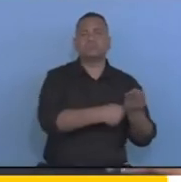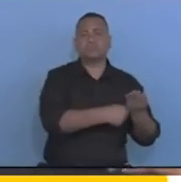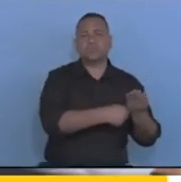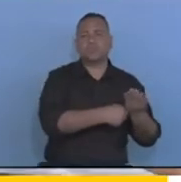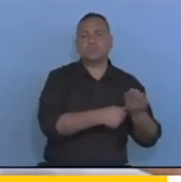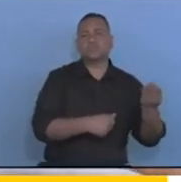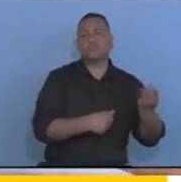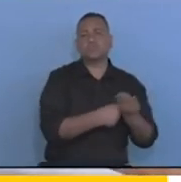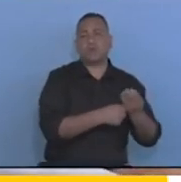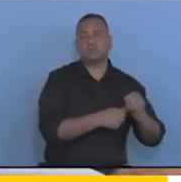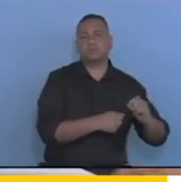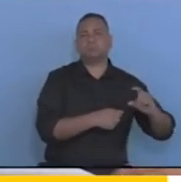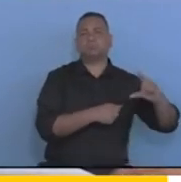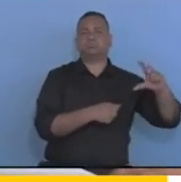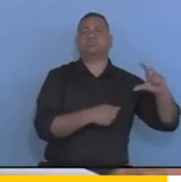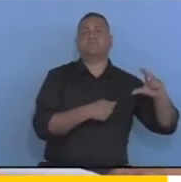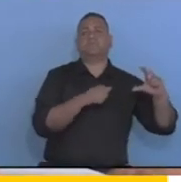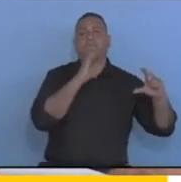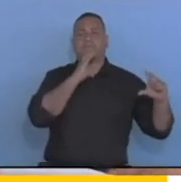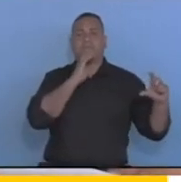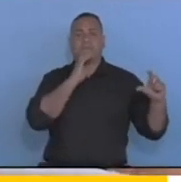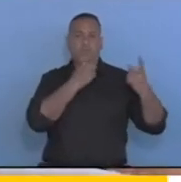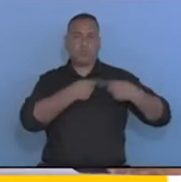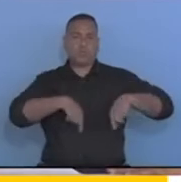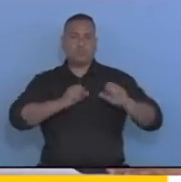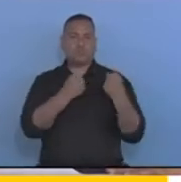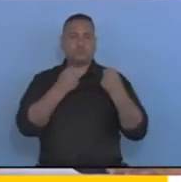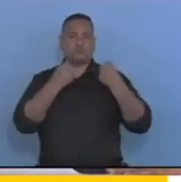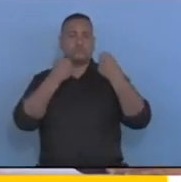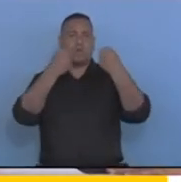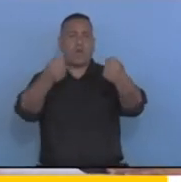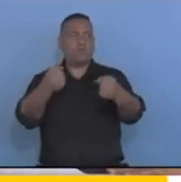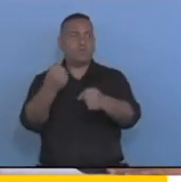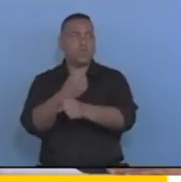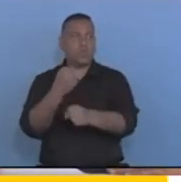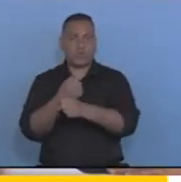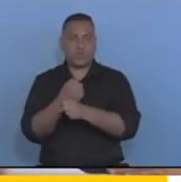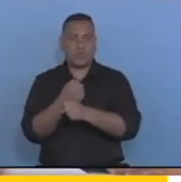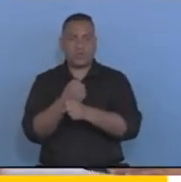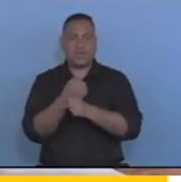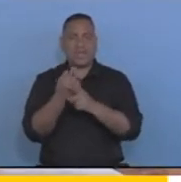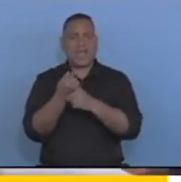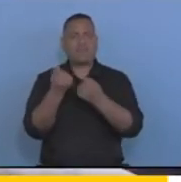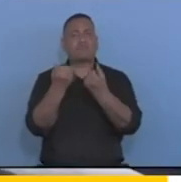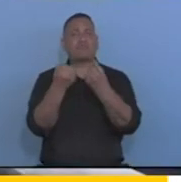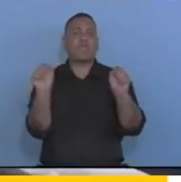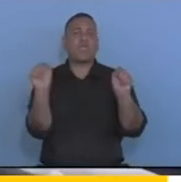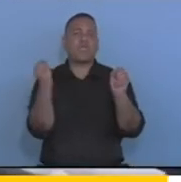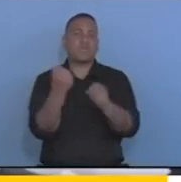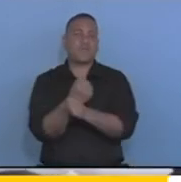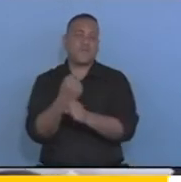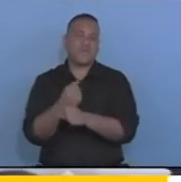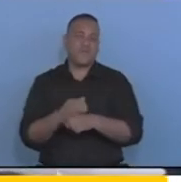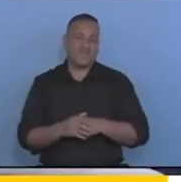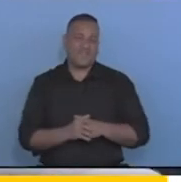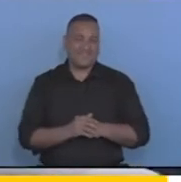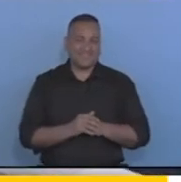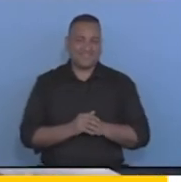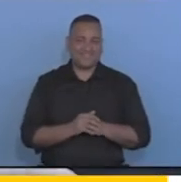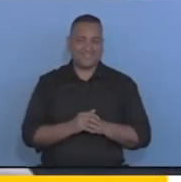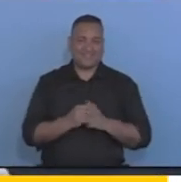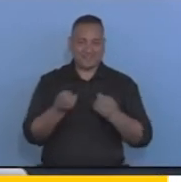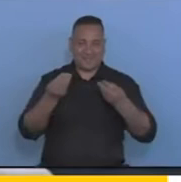vehicle. The next morning, you can then ride to work almost for free. Ah. So, you know, if you think about it.